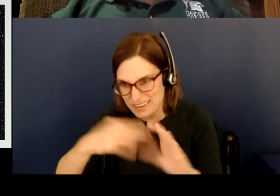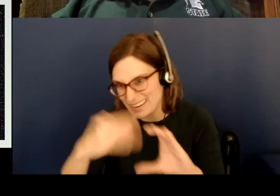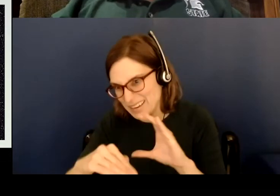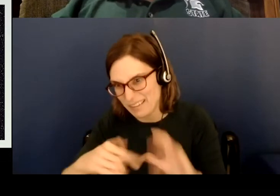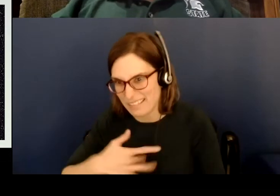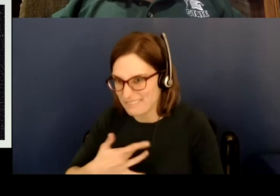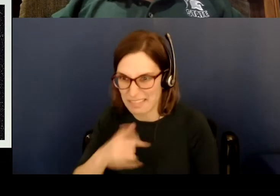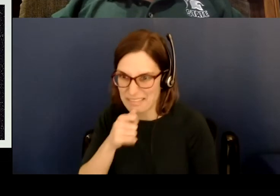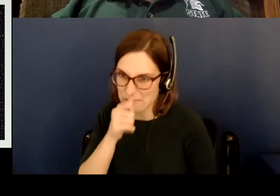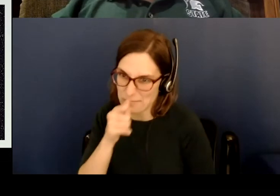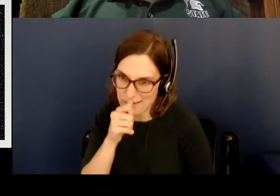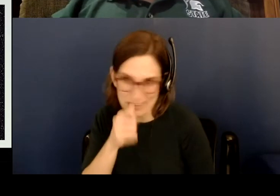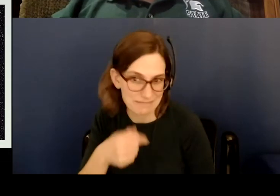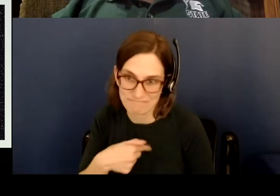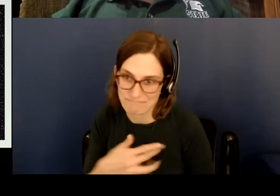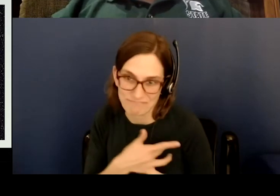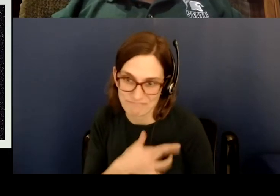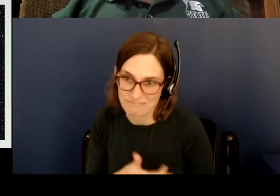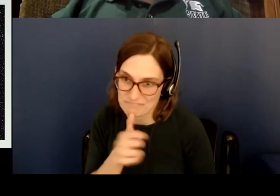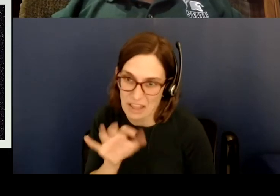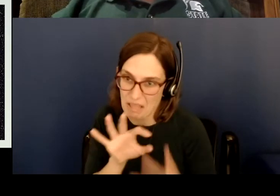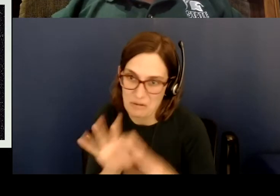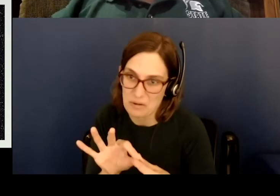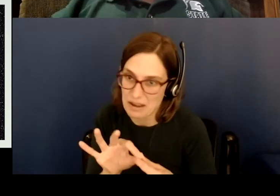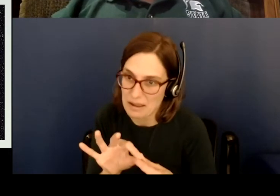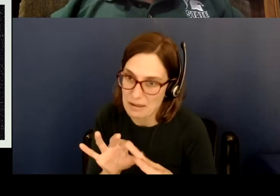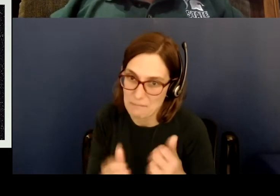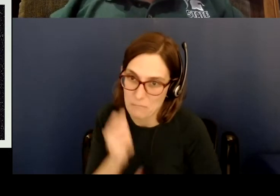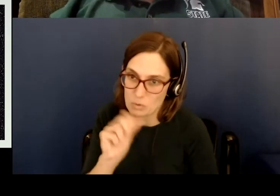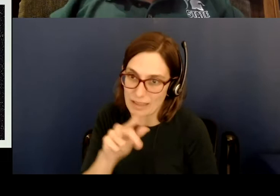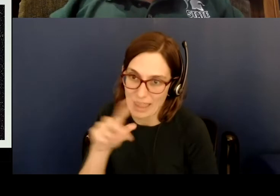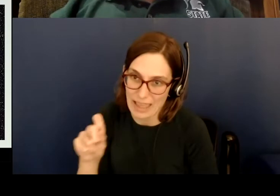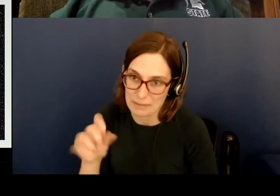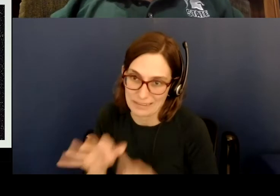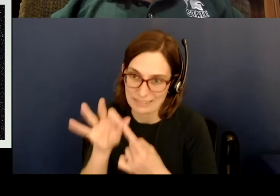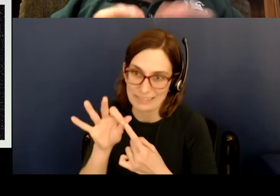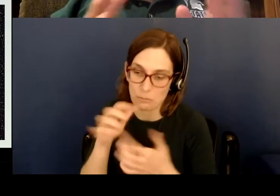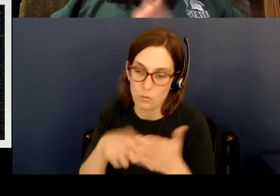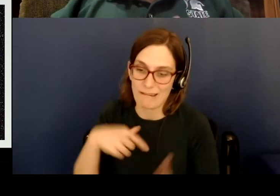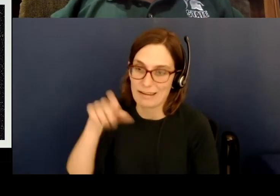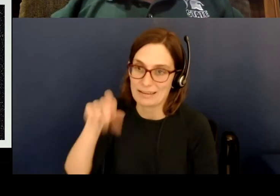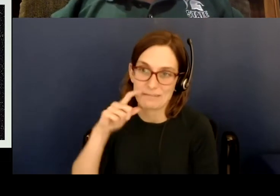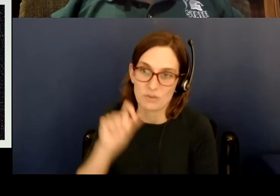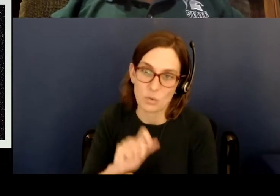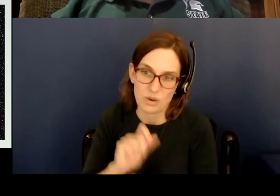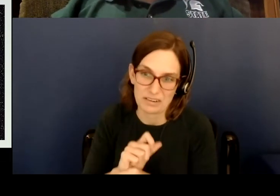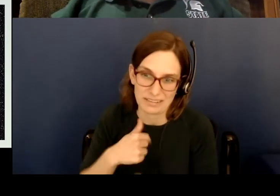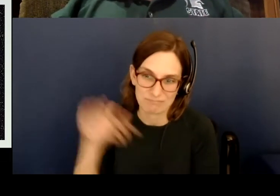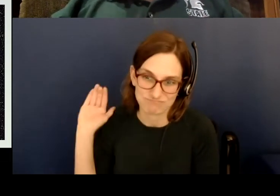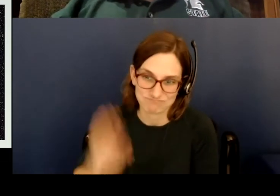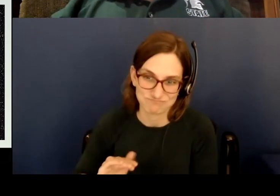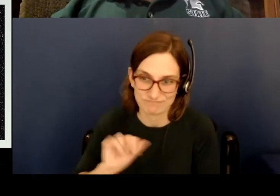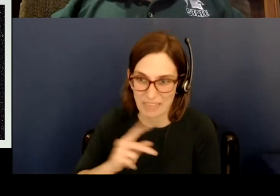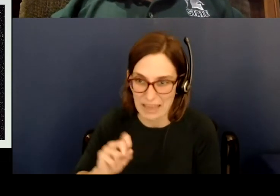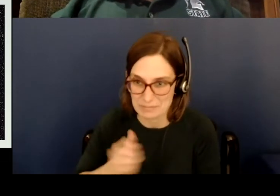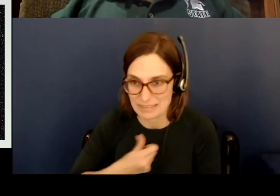privacy. So I normally don't hook up onto an app unless I need it for work. So I'm a minimalist when it comes to apps.